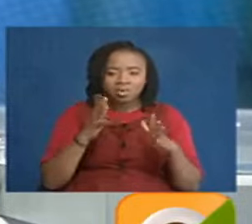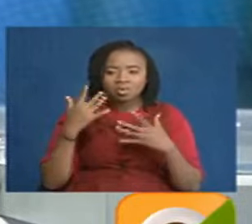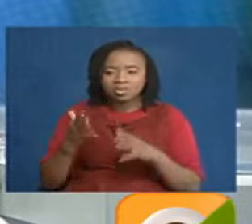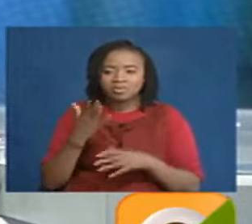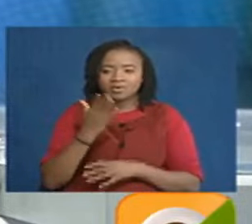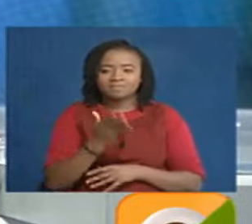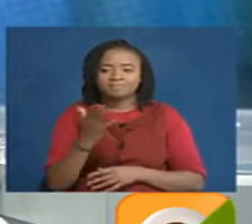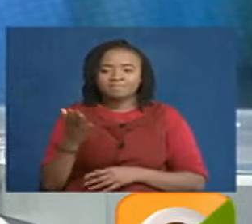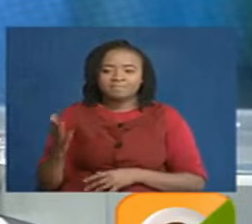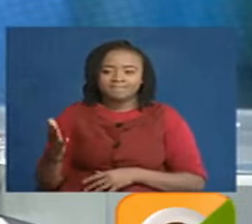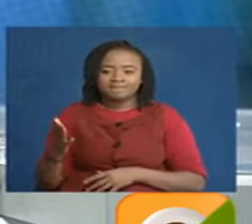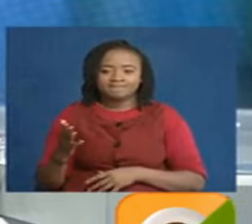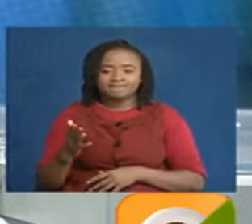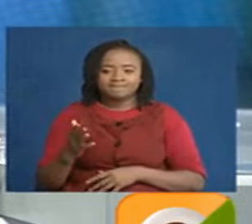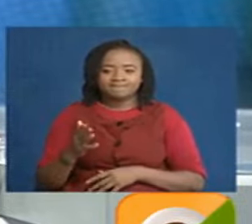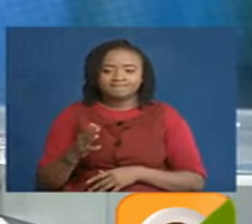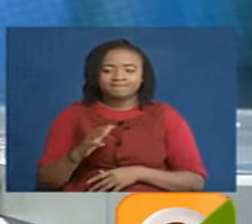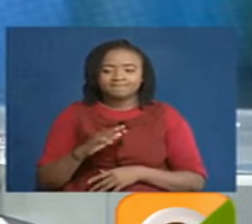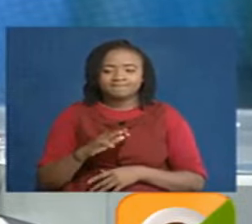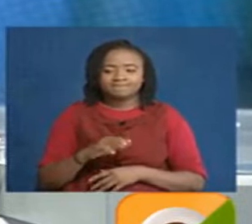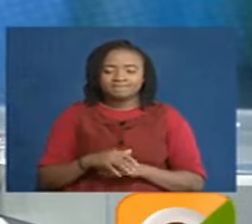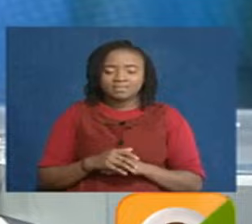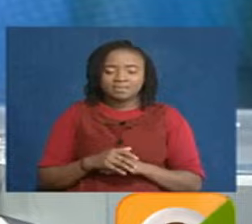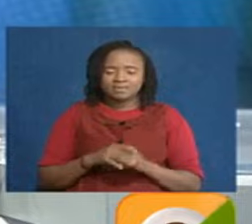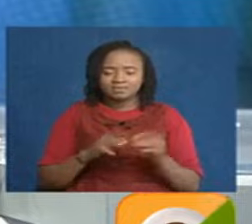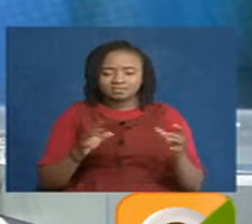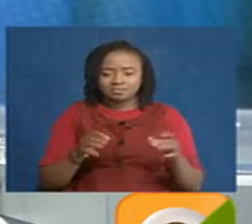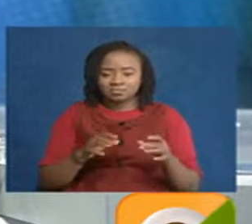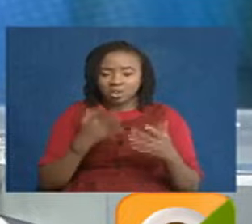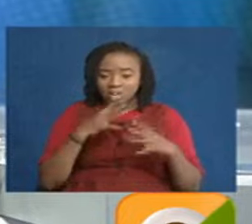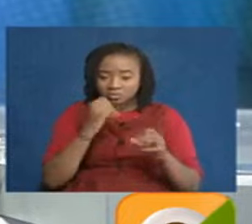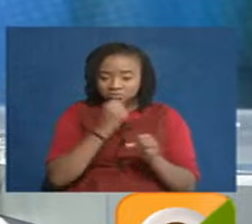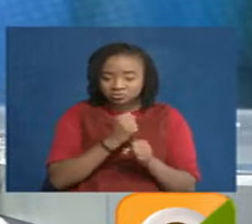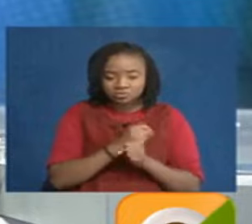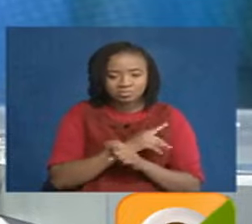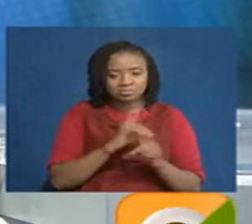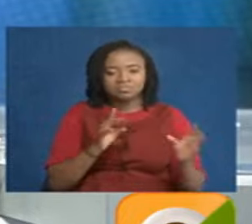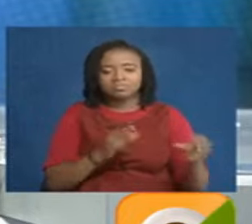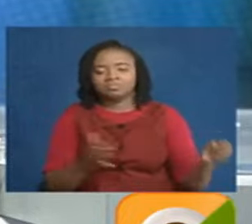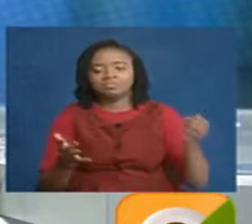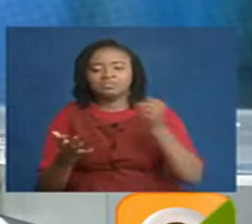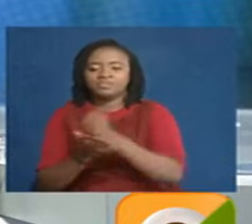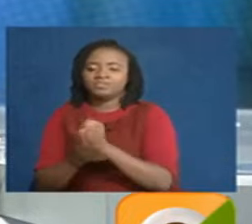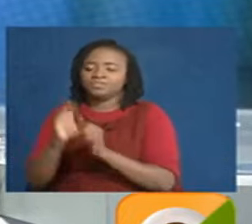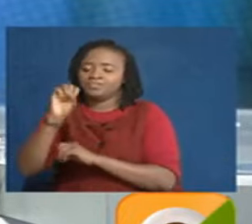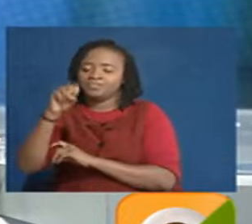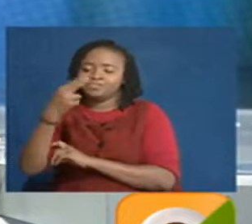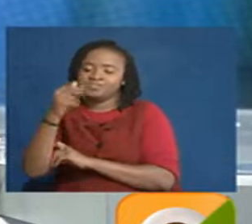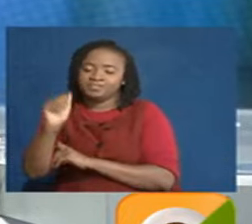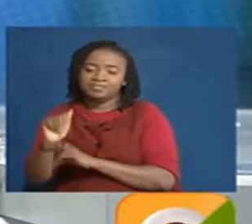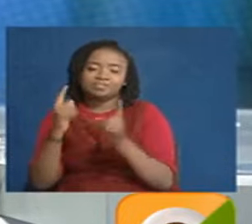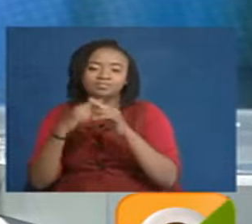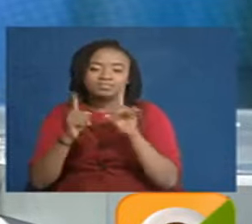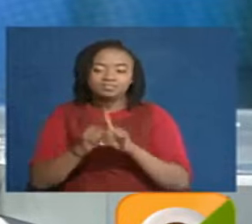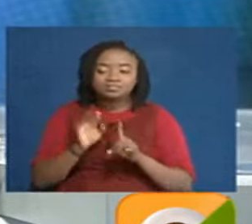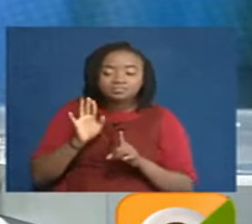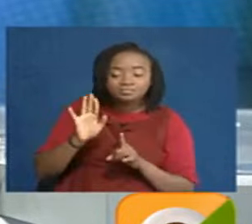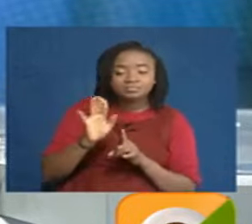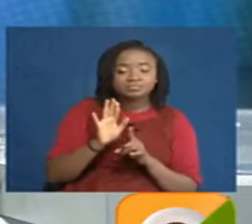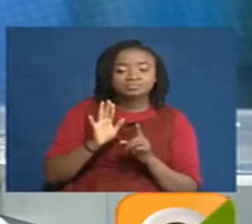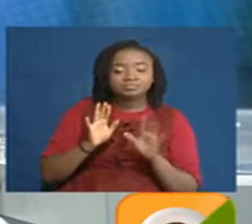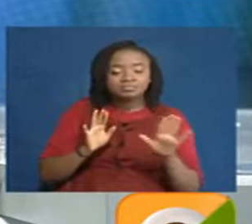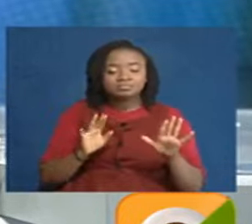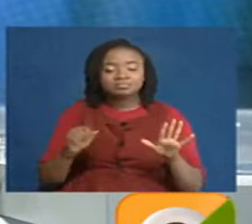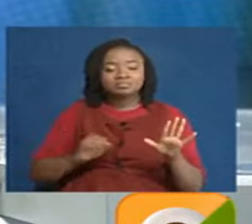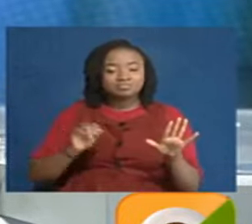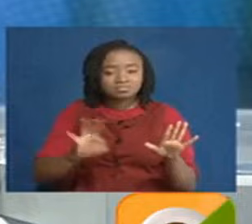upcoming transition to the Social Health Authority on October the 1st. Tension among NHIF staff has been reported due